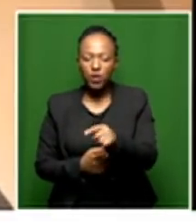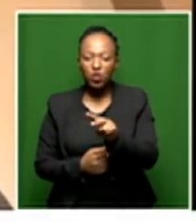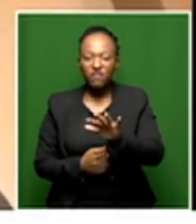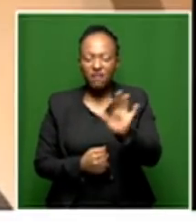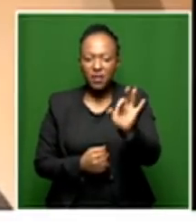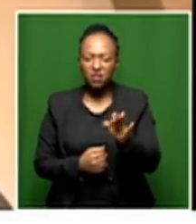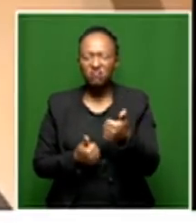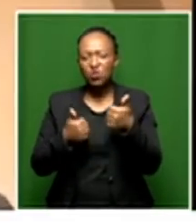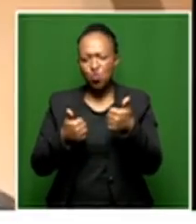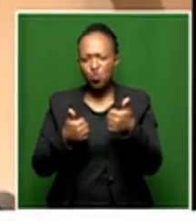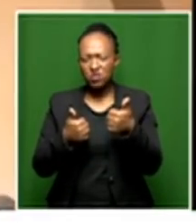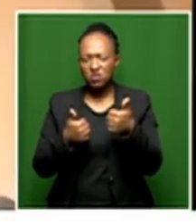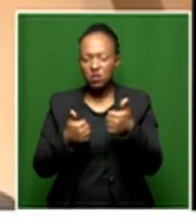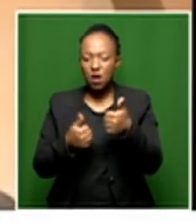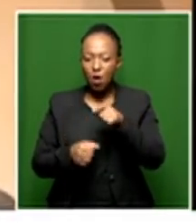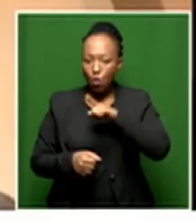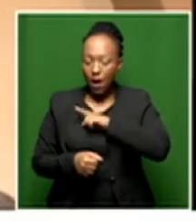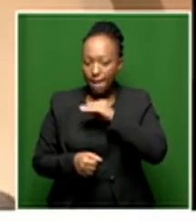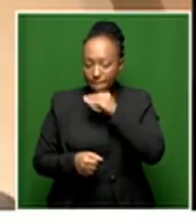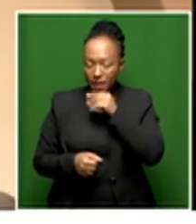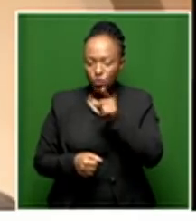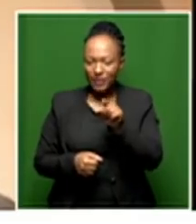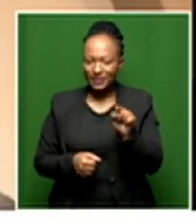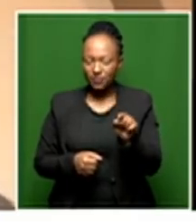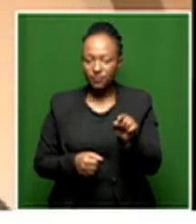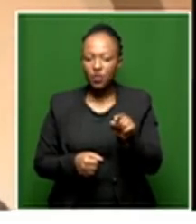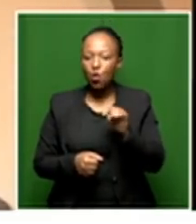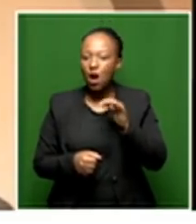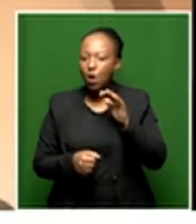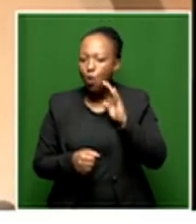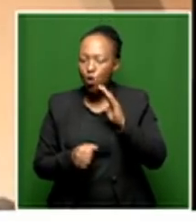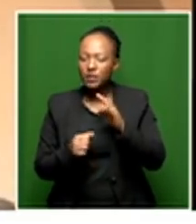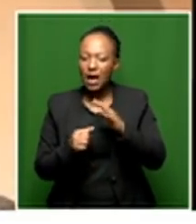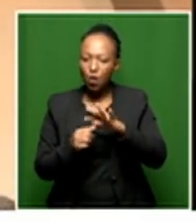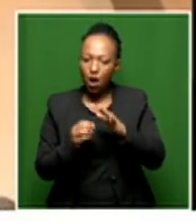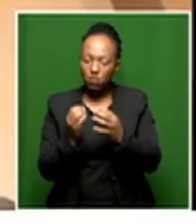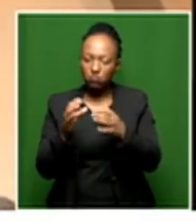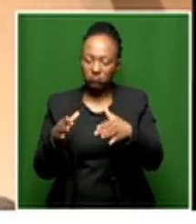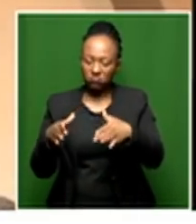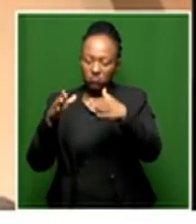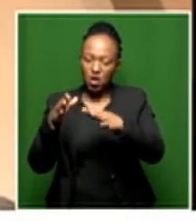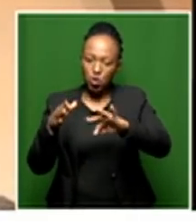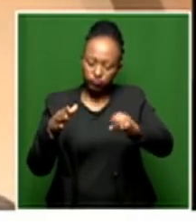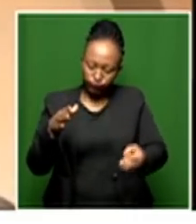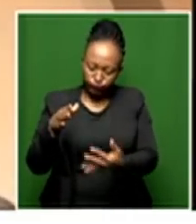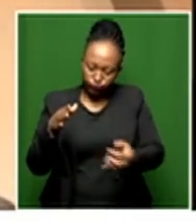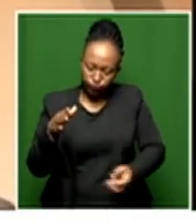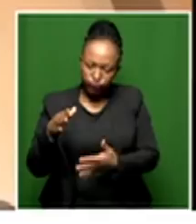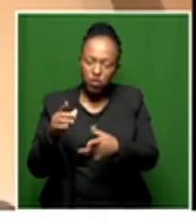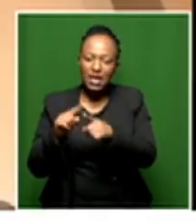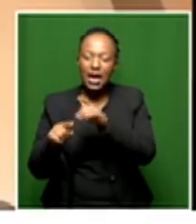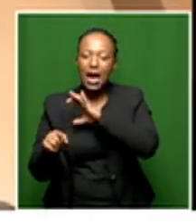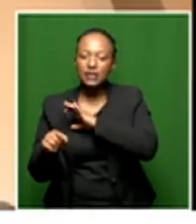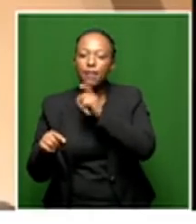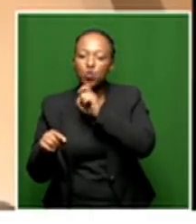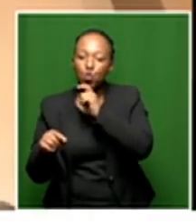31-25%, which is comfortable because what it means is that as water goes into the reservoir, consumers are using, but also